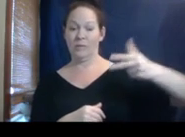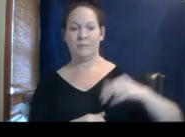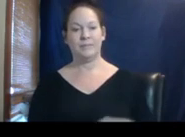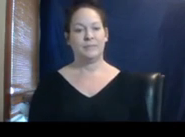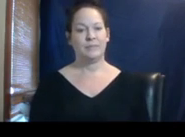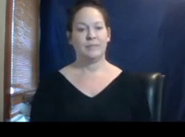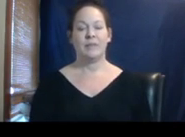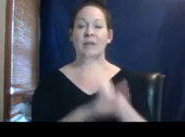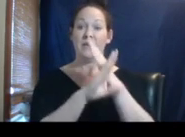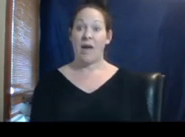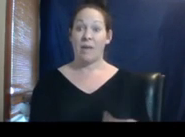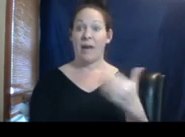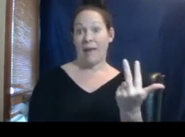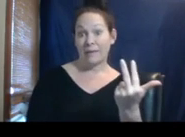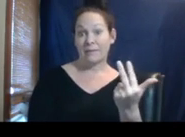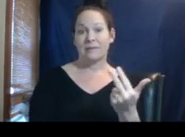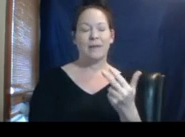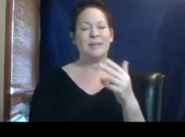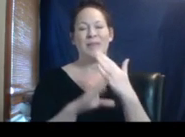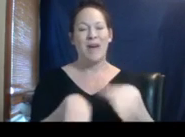x, positive